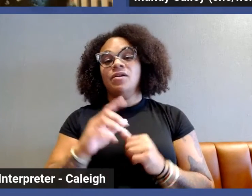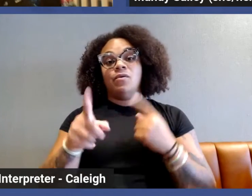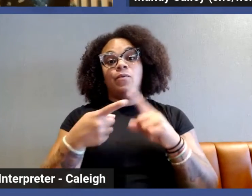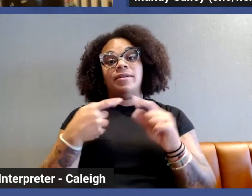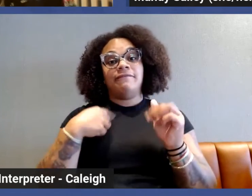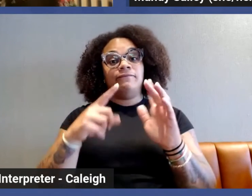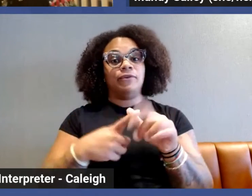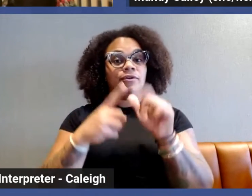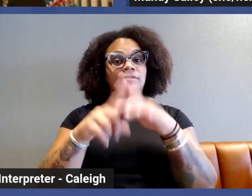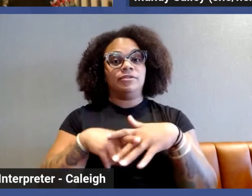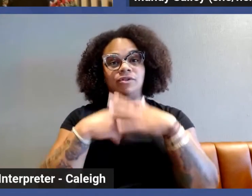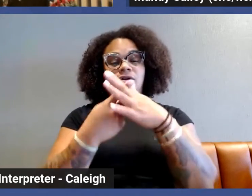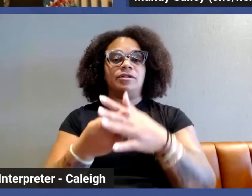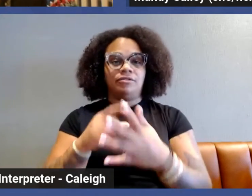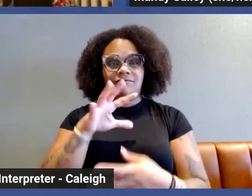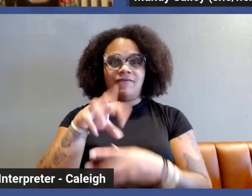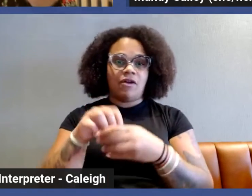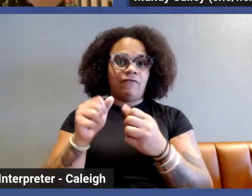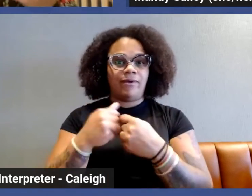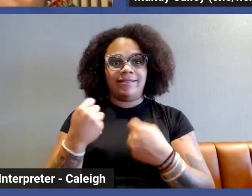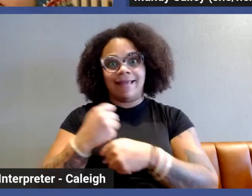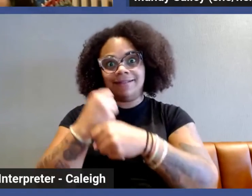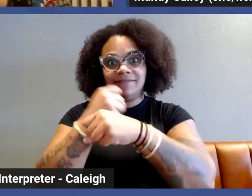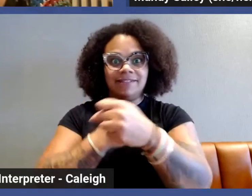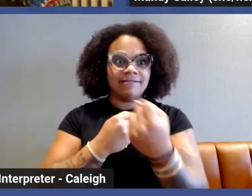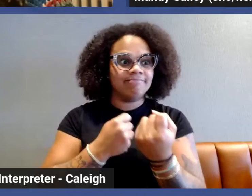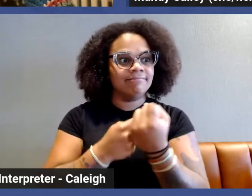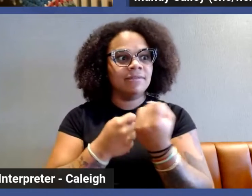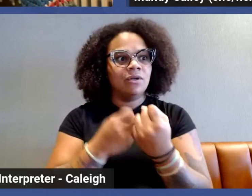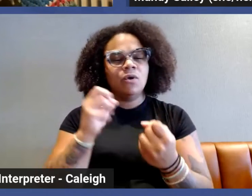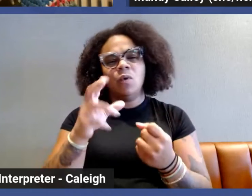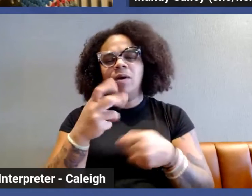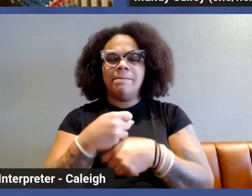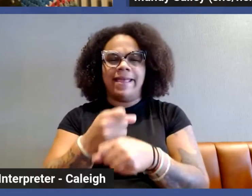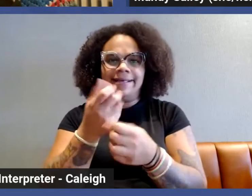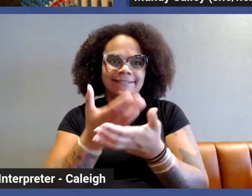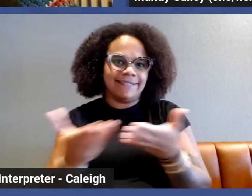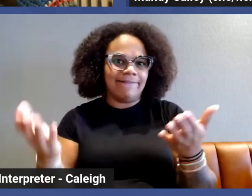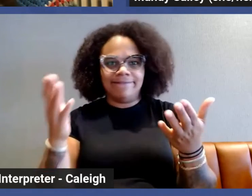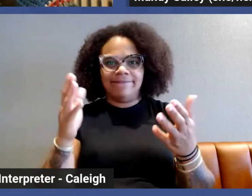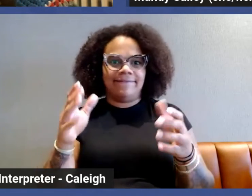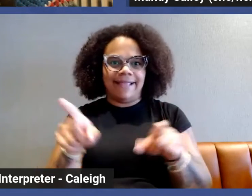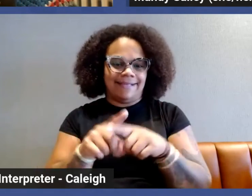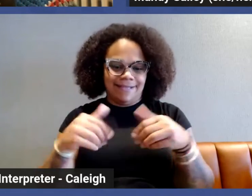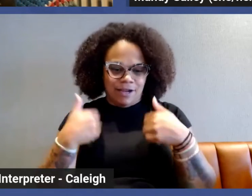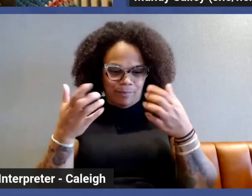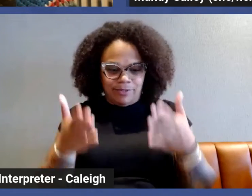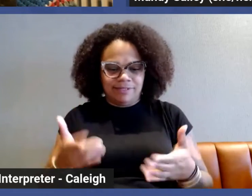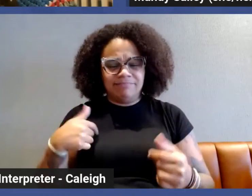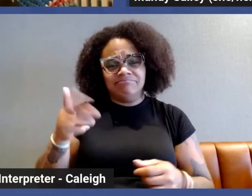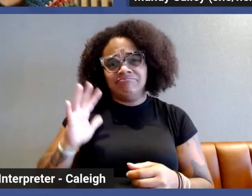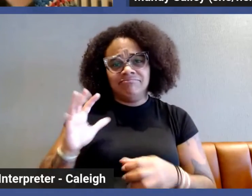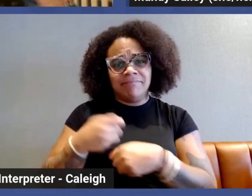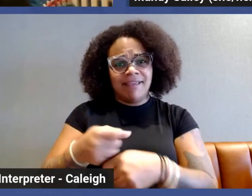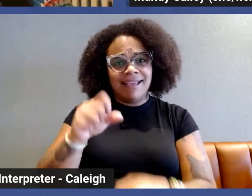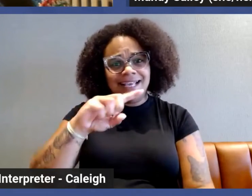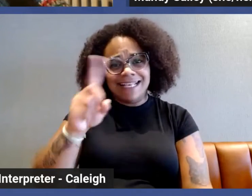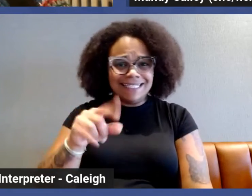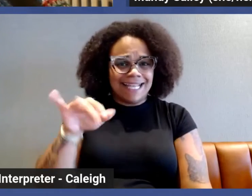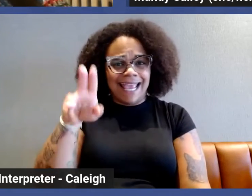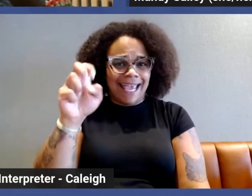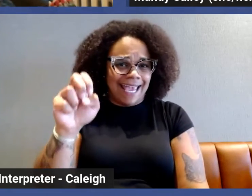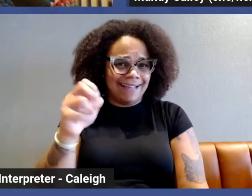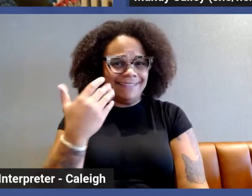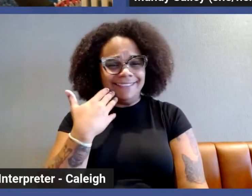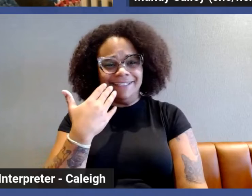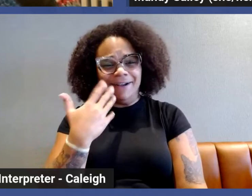early, making stuff as a young person was doing zines, like old, photocopy. I